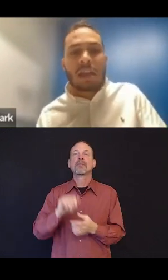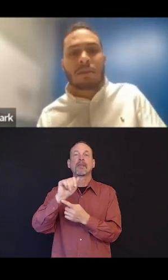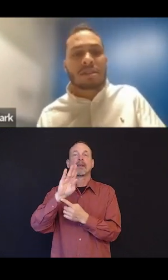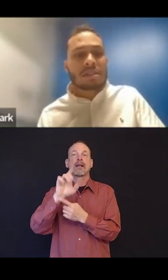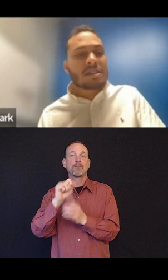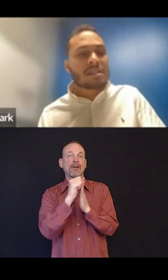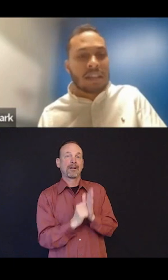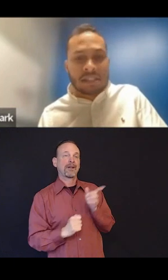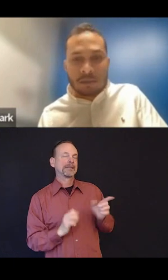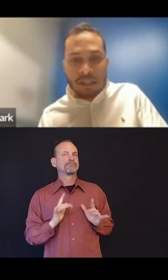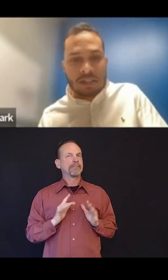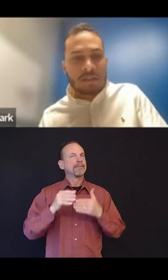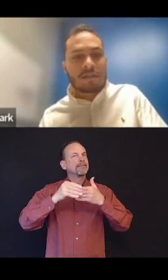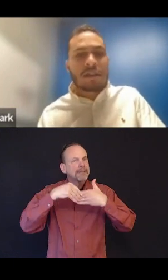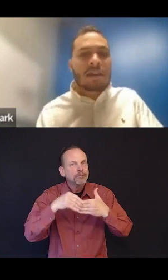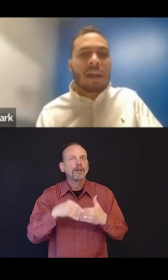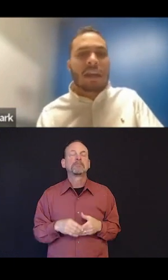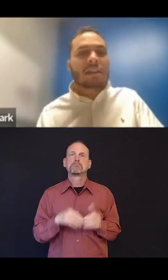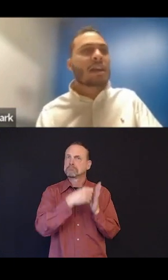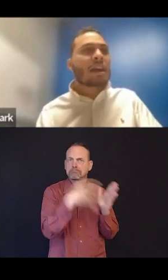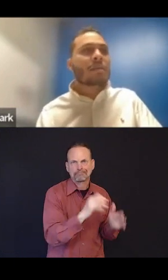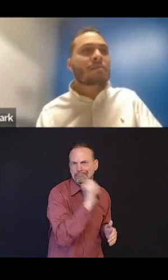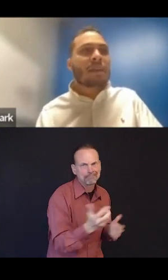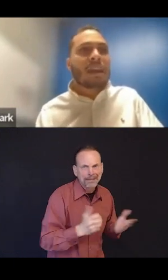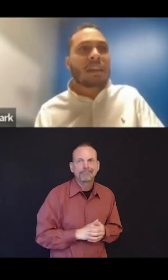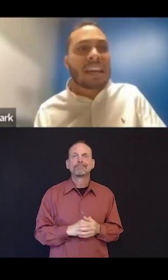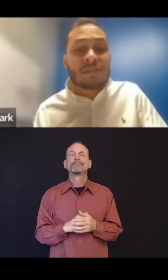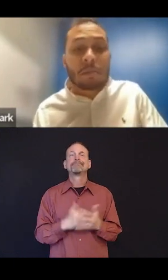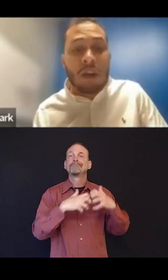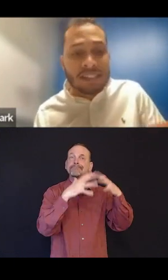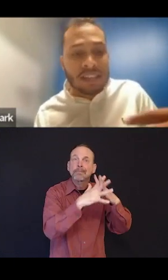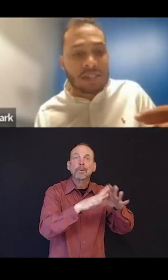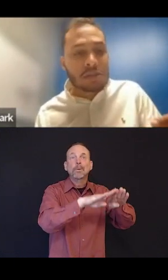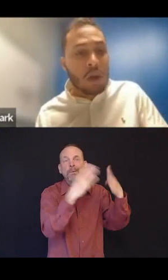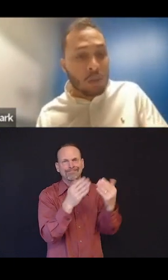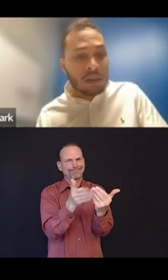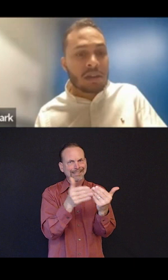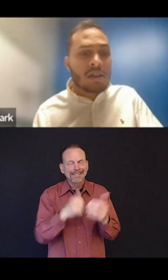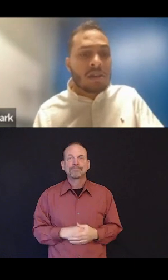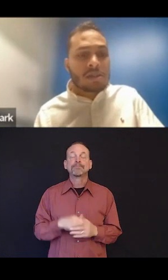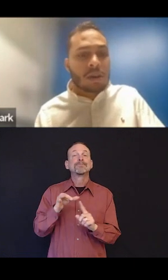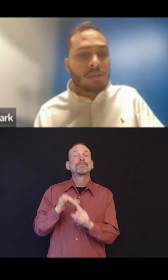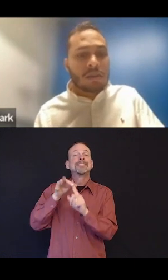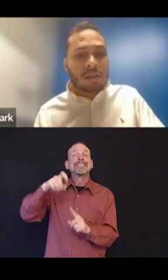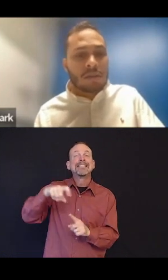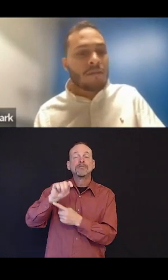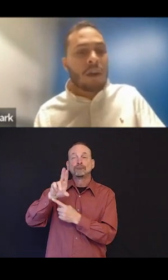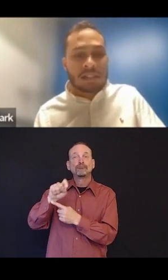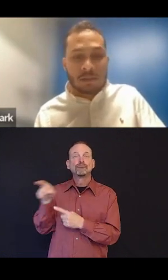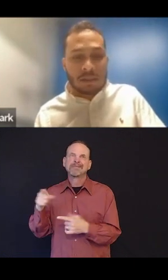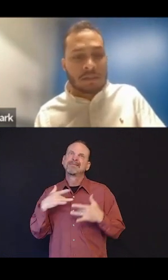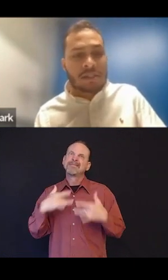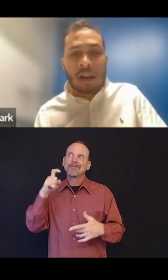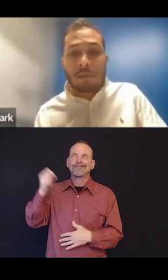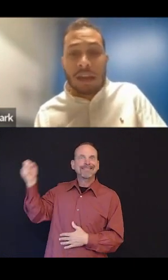around ABLE is it's less expensive and less of a process to open. So they're far